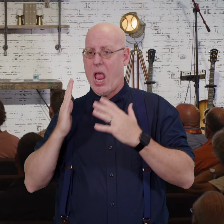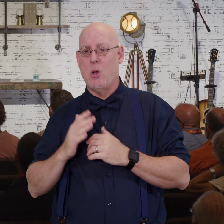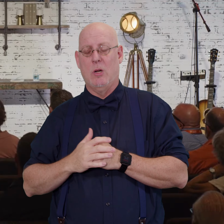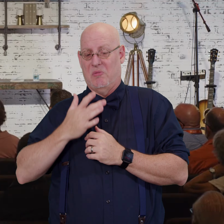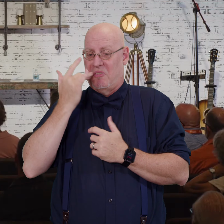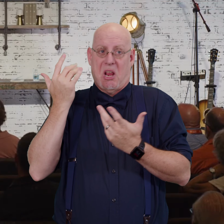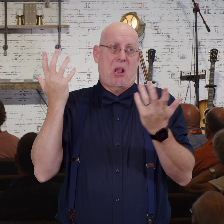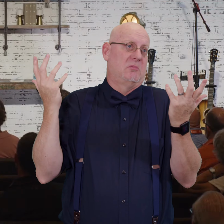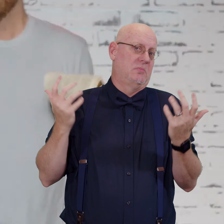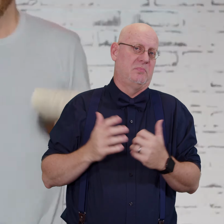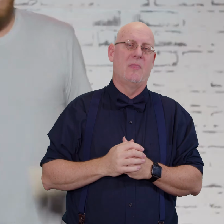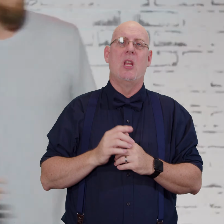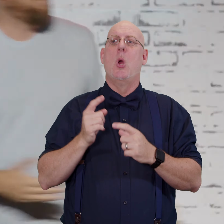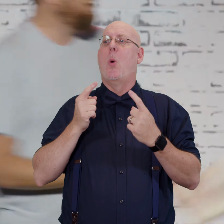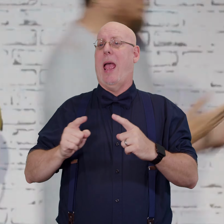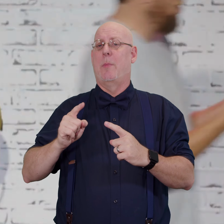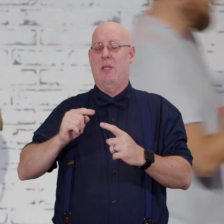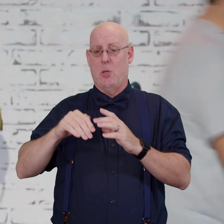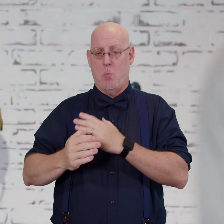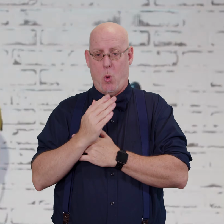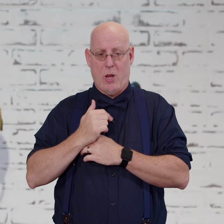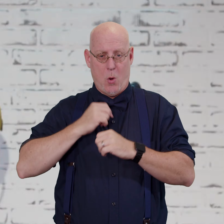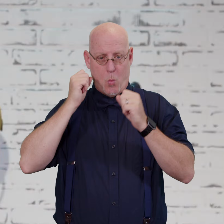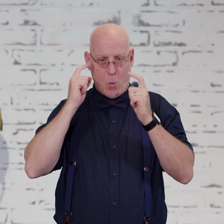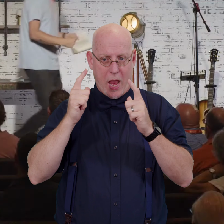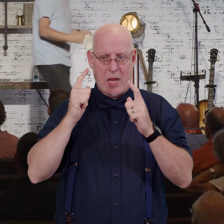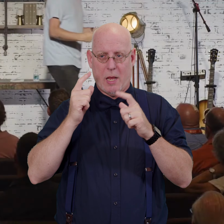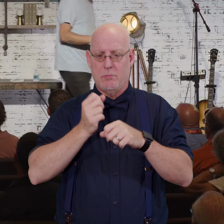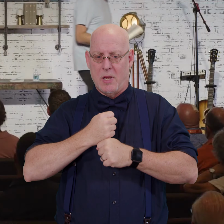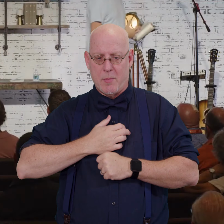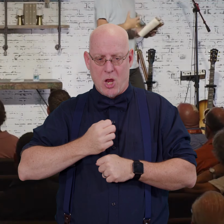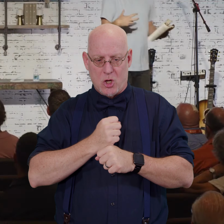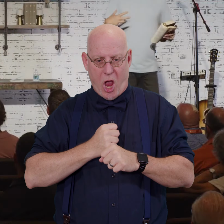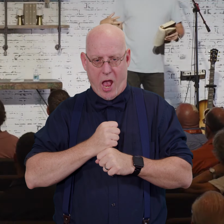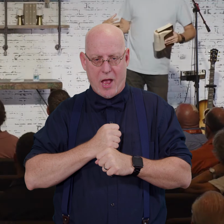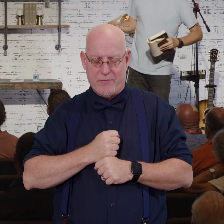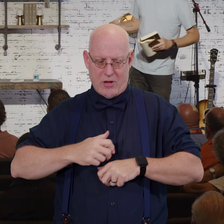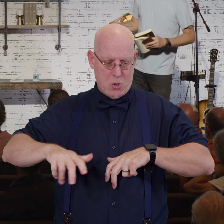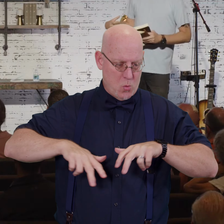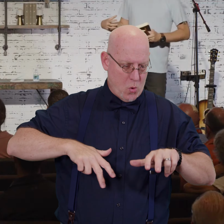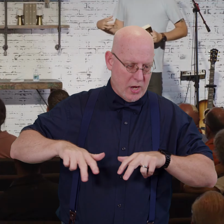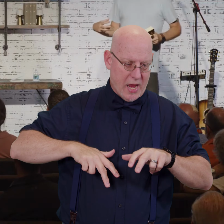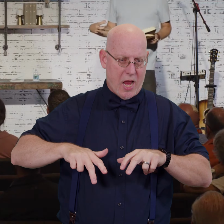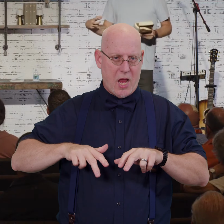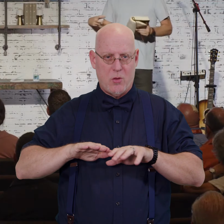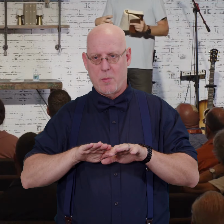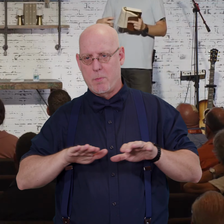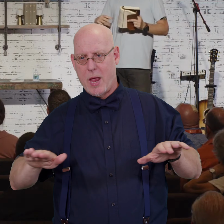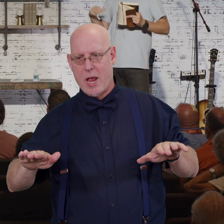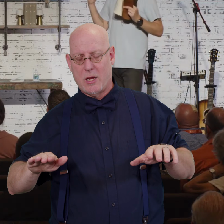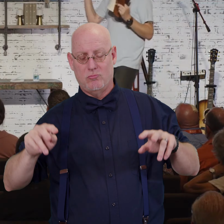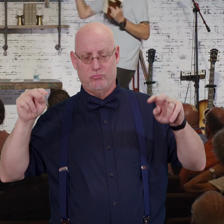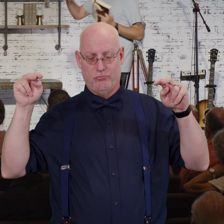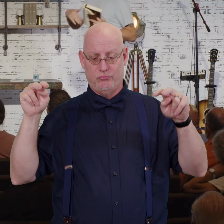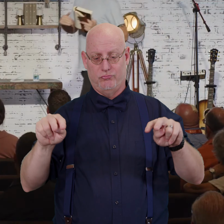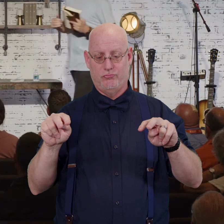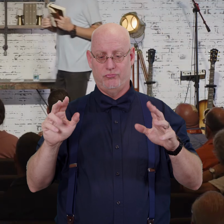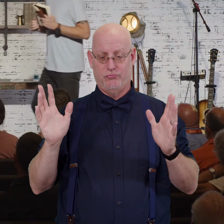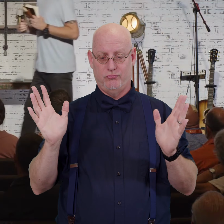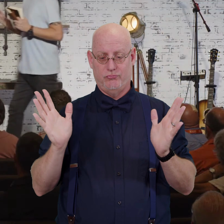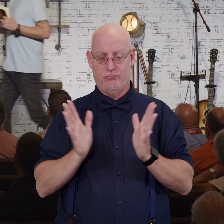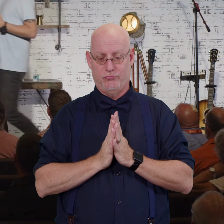they'll just forget. But what happens is in the morning I wake up and I make my coffee and I walk out onto the back veranda and I'm looking